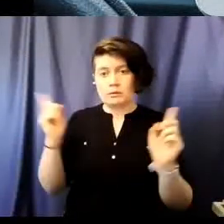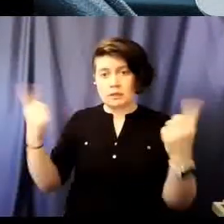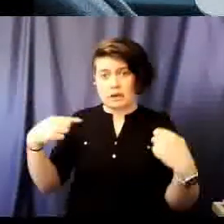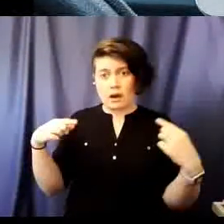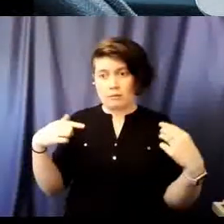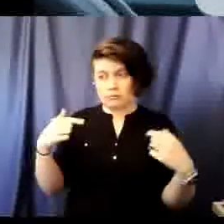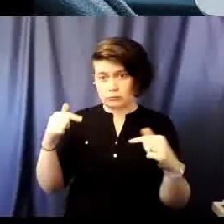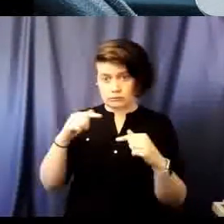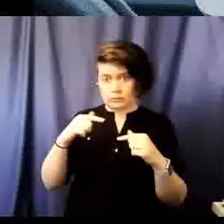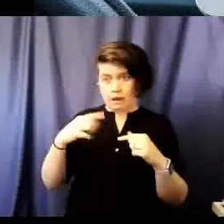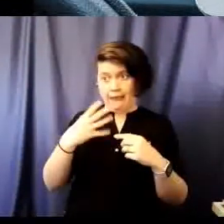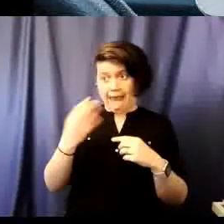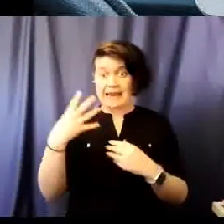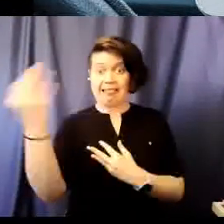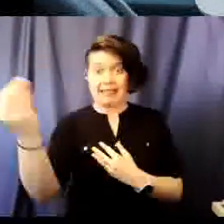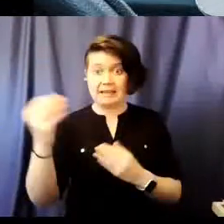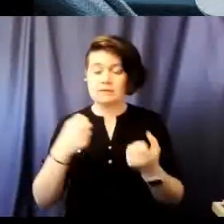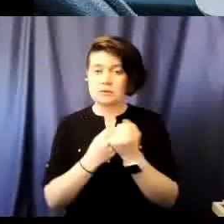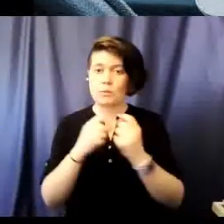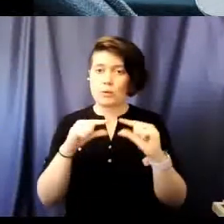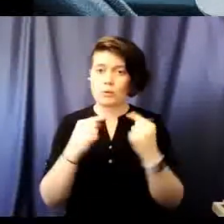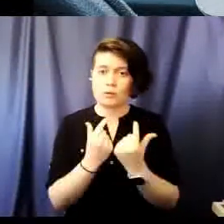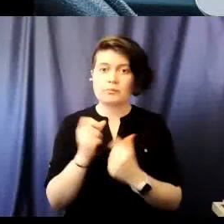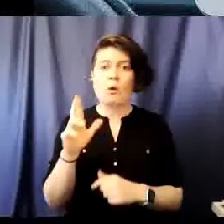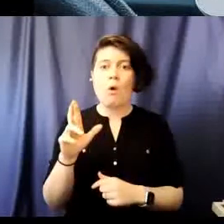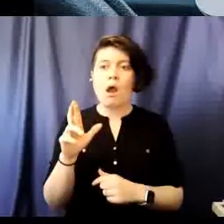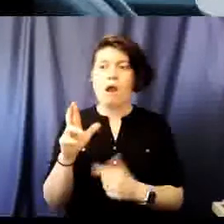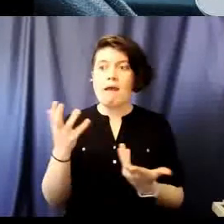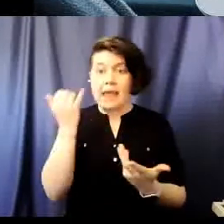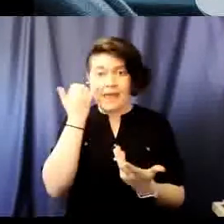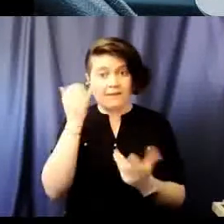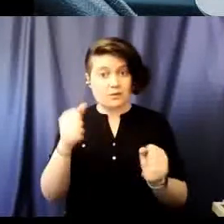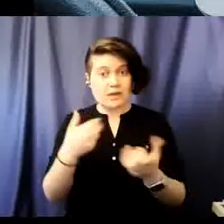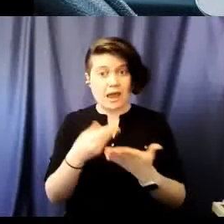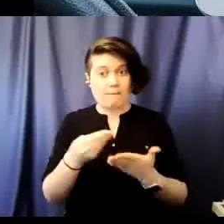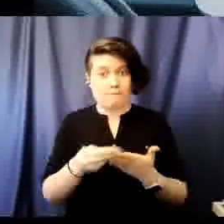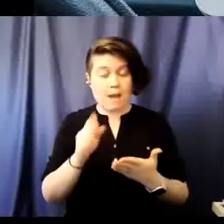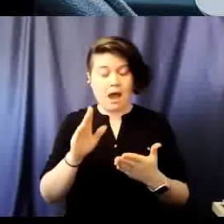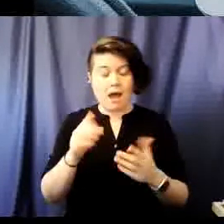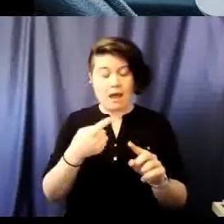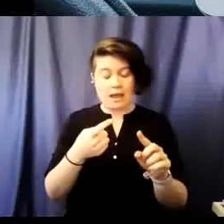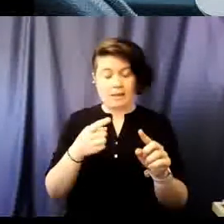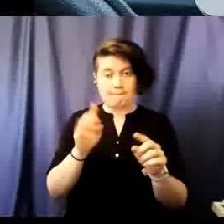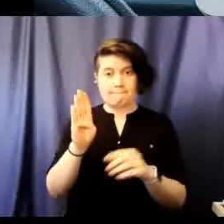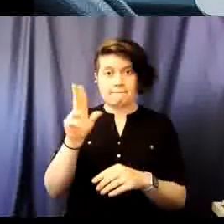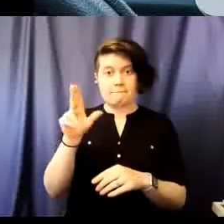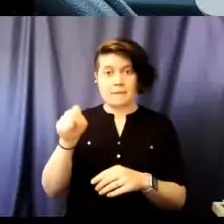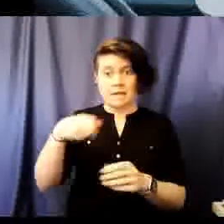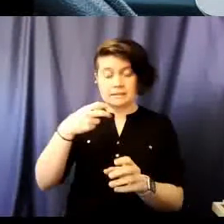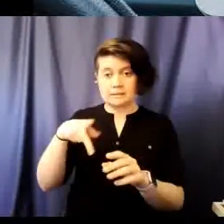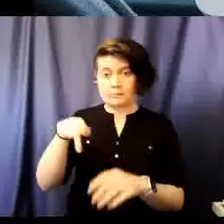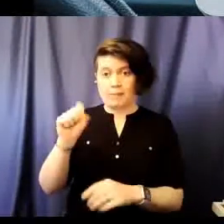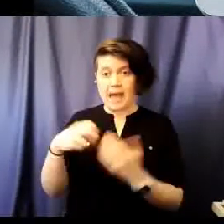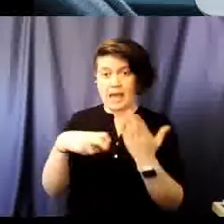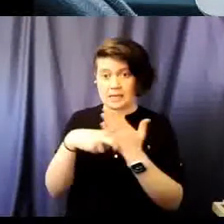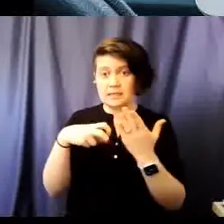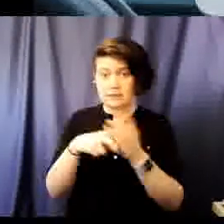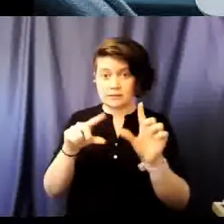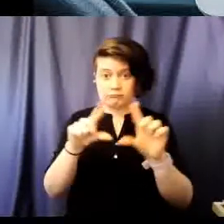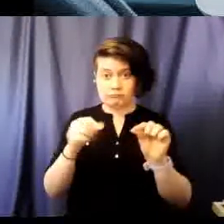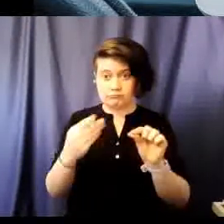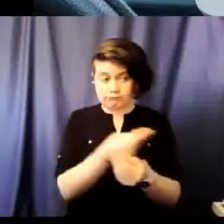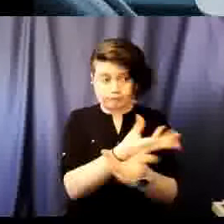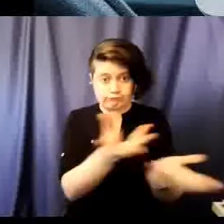group, or investing in a number of bus passes at your agency. It could also be engaging with your volunteer